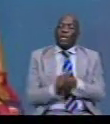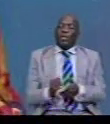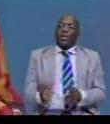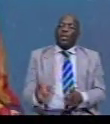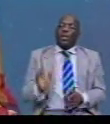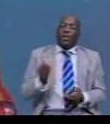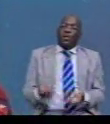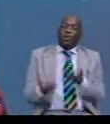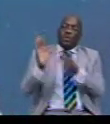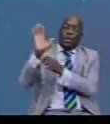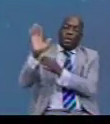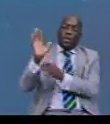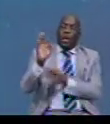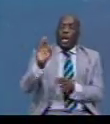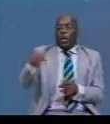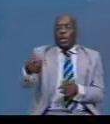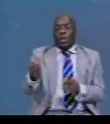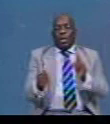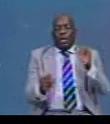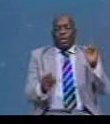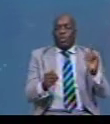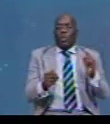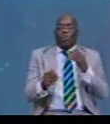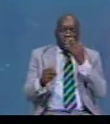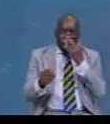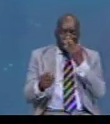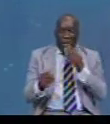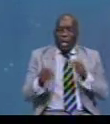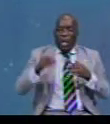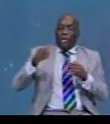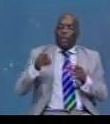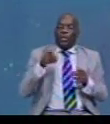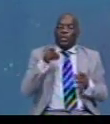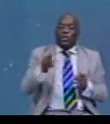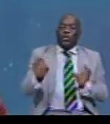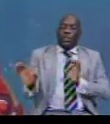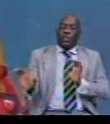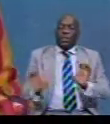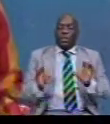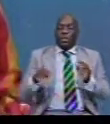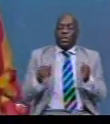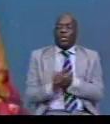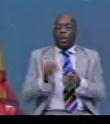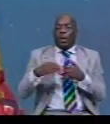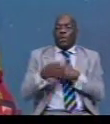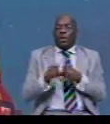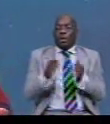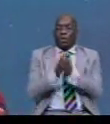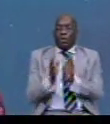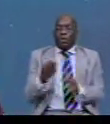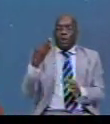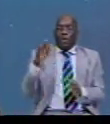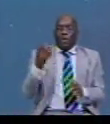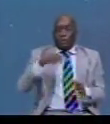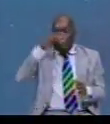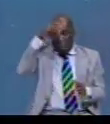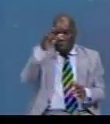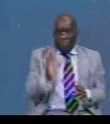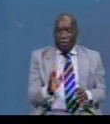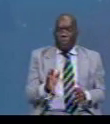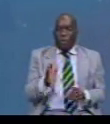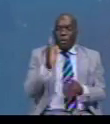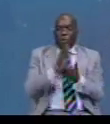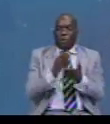have the challenge. I did that. And after the prayer of the man of God, something happened. I could